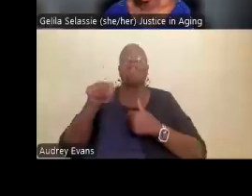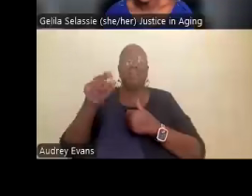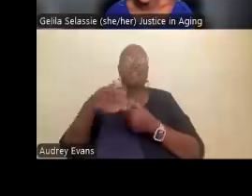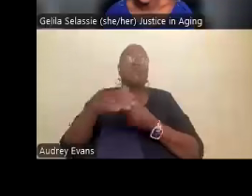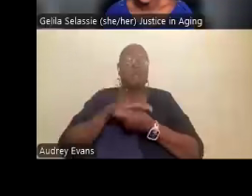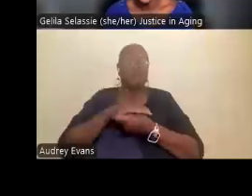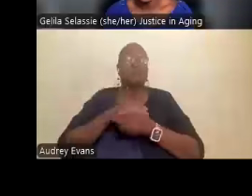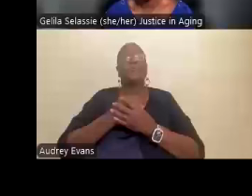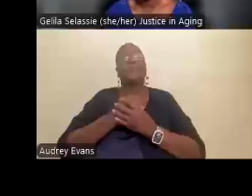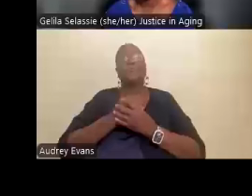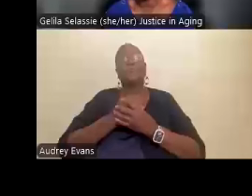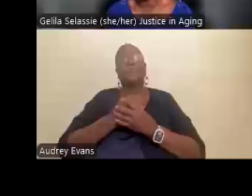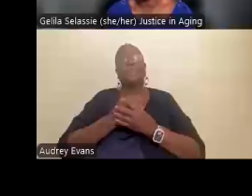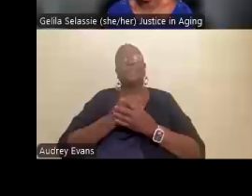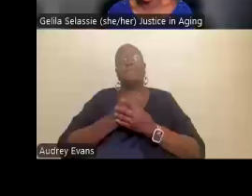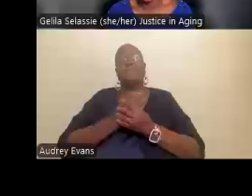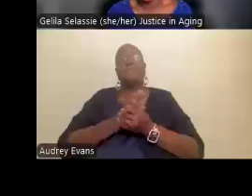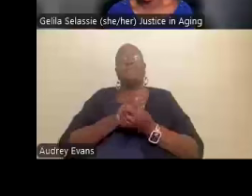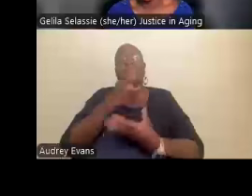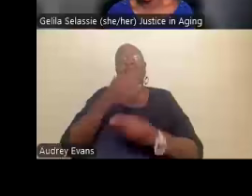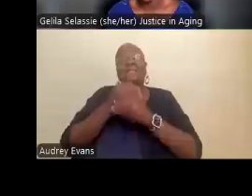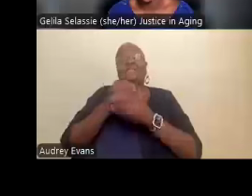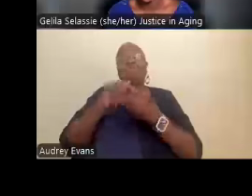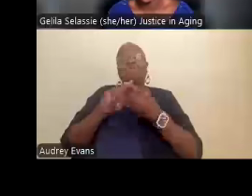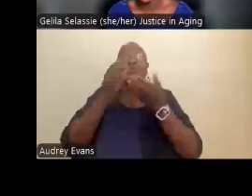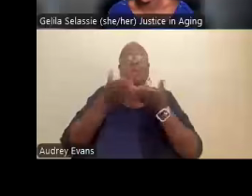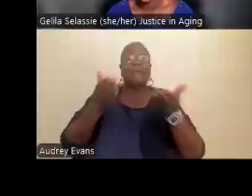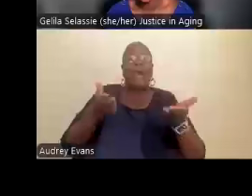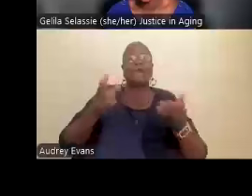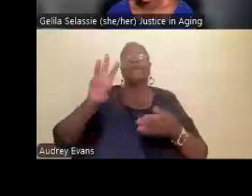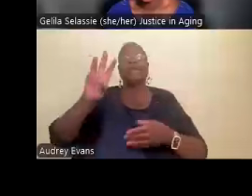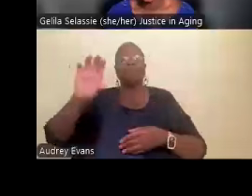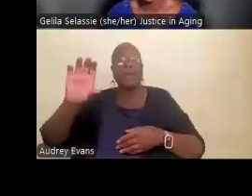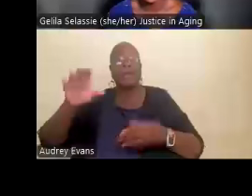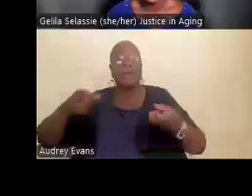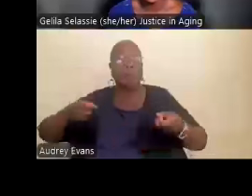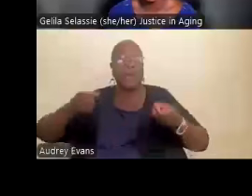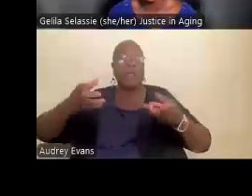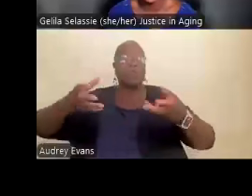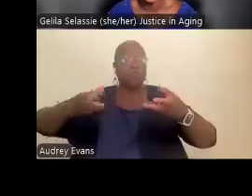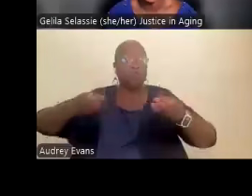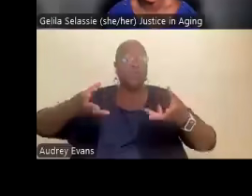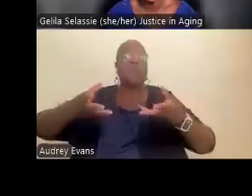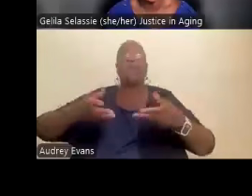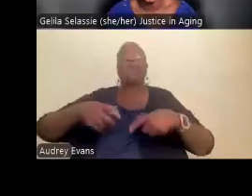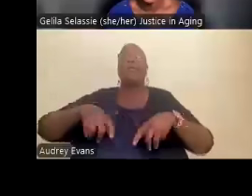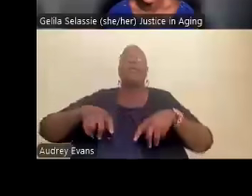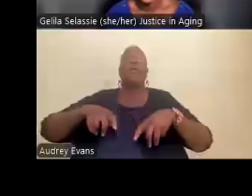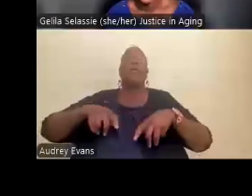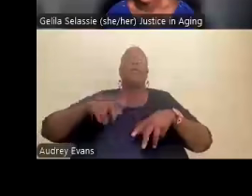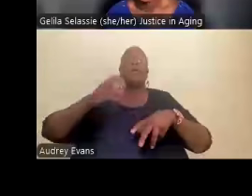cover. In addition to certain supplies, such as a wheelchair or supplies for